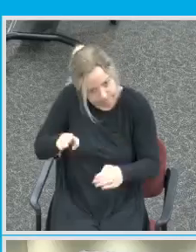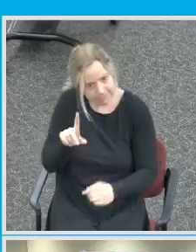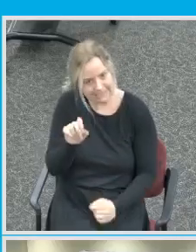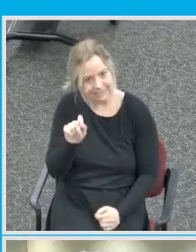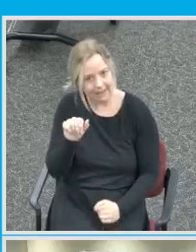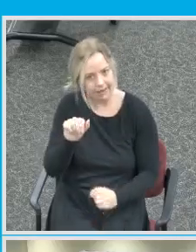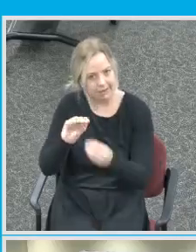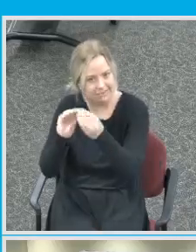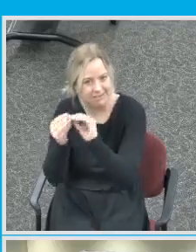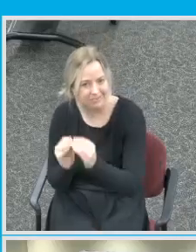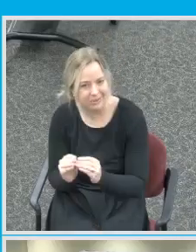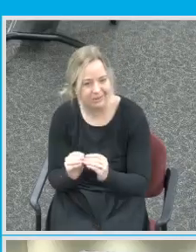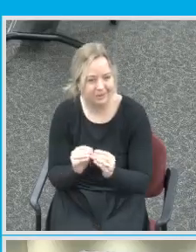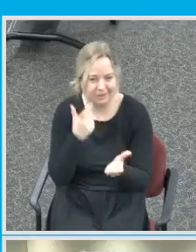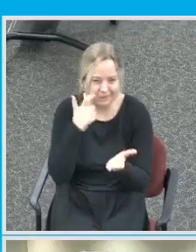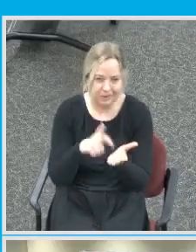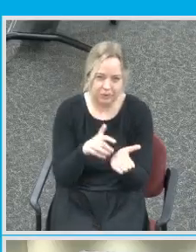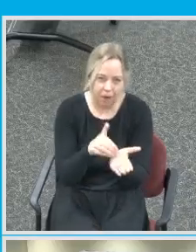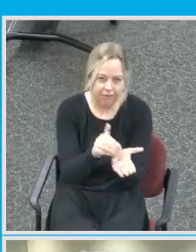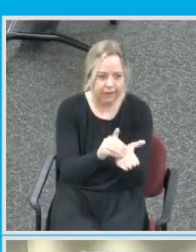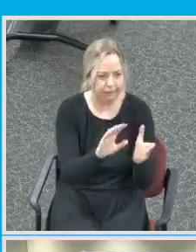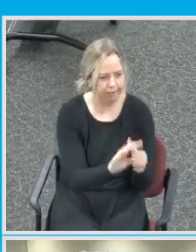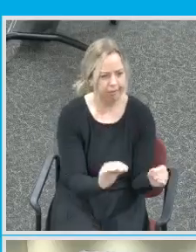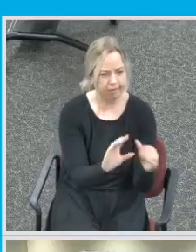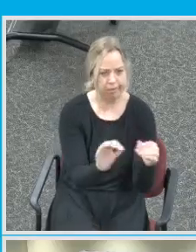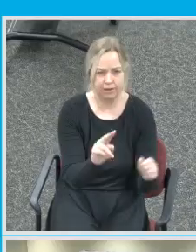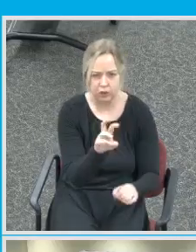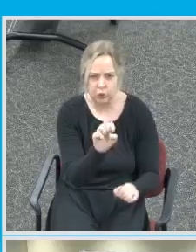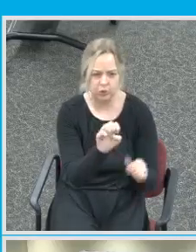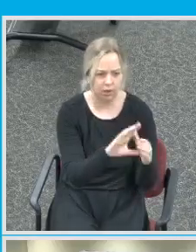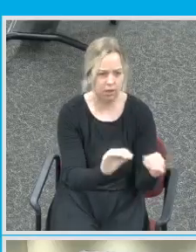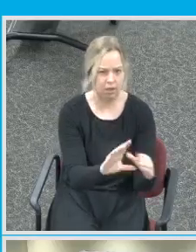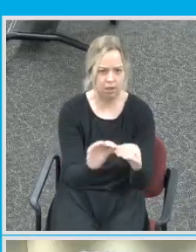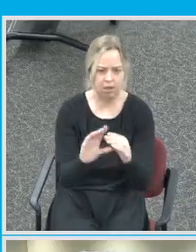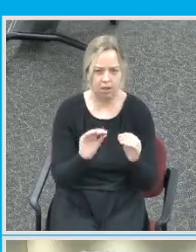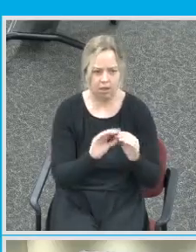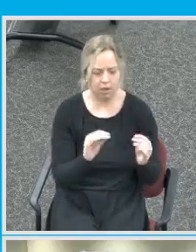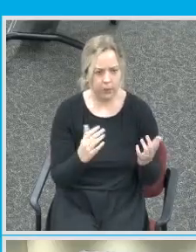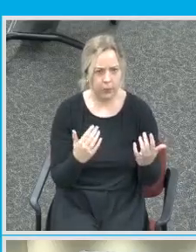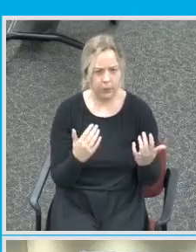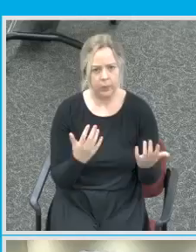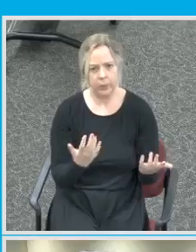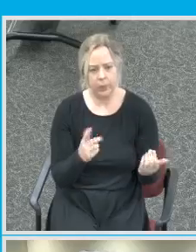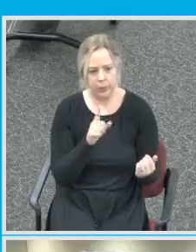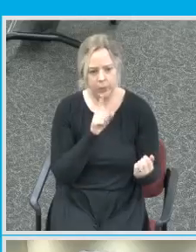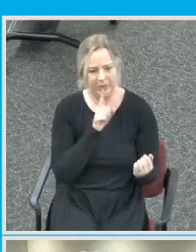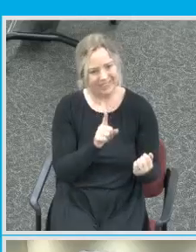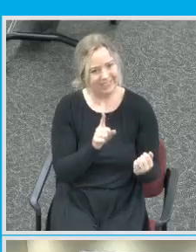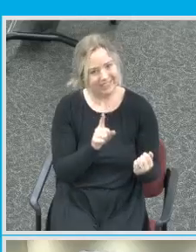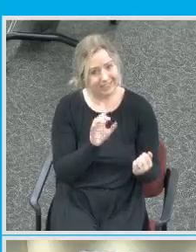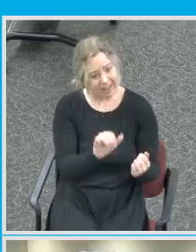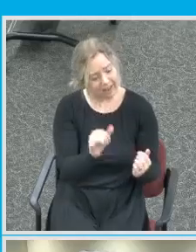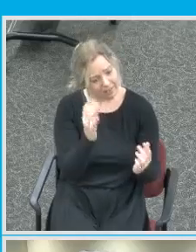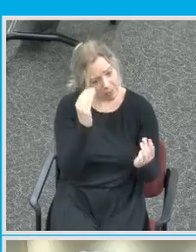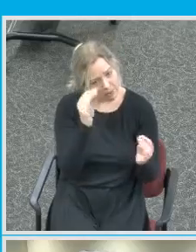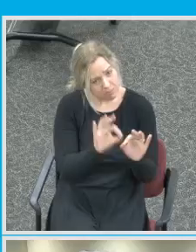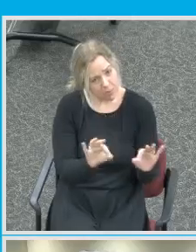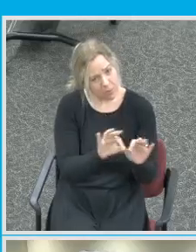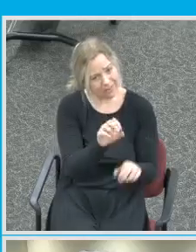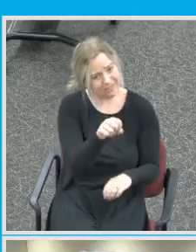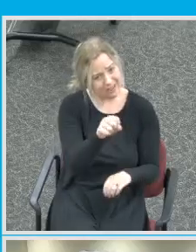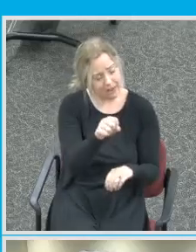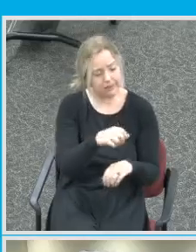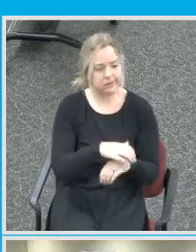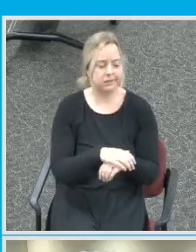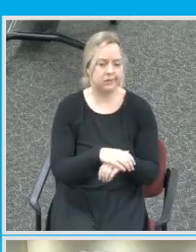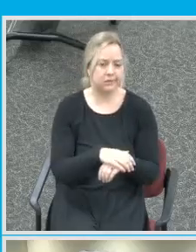news or in various different settings, and all of that information is extremely important anecdotally and to take the